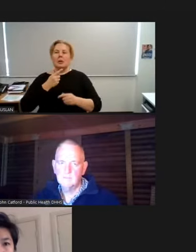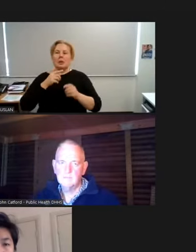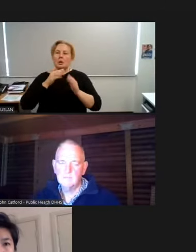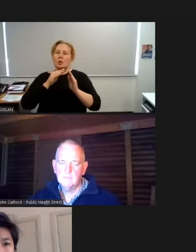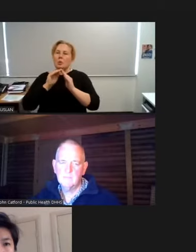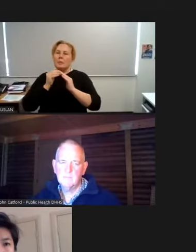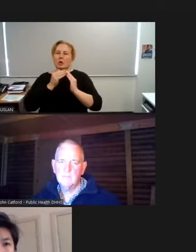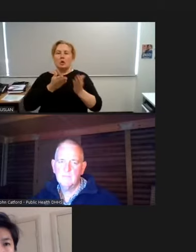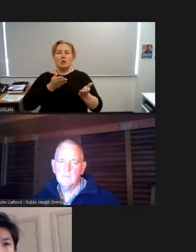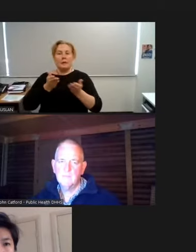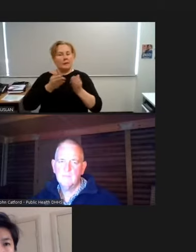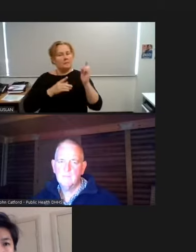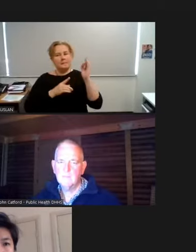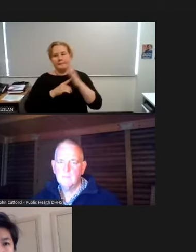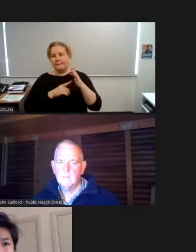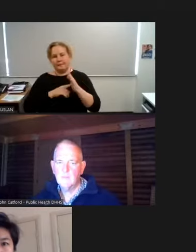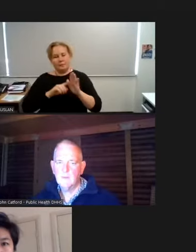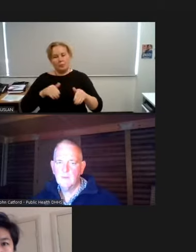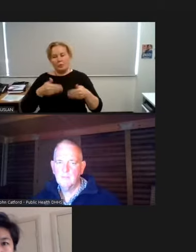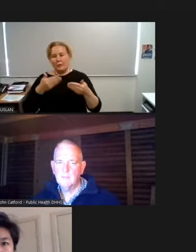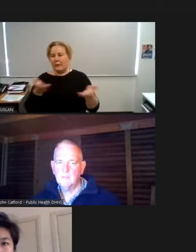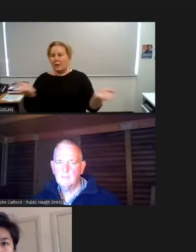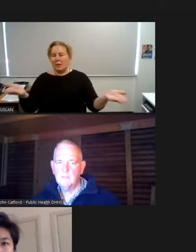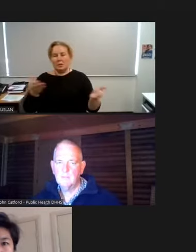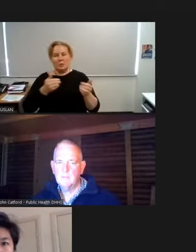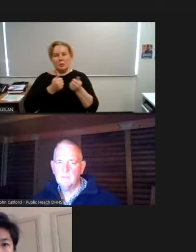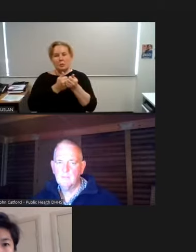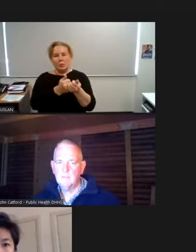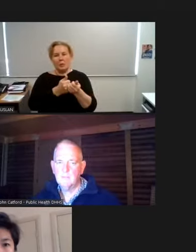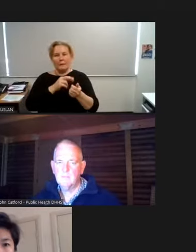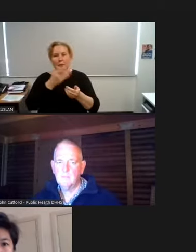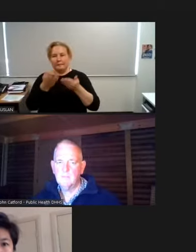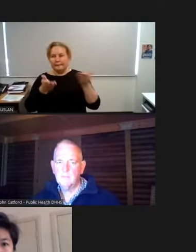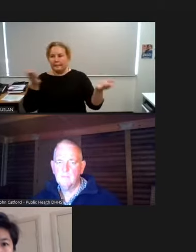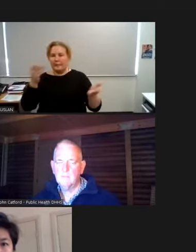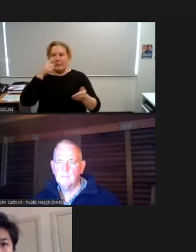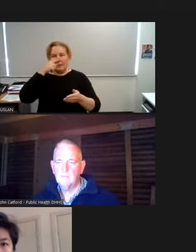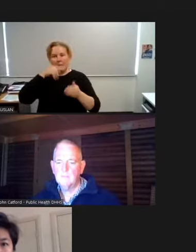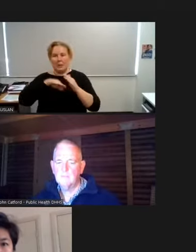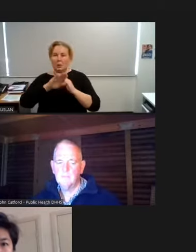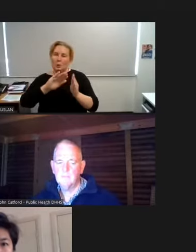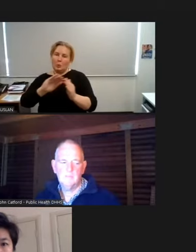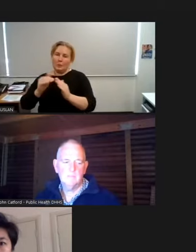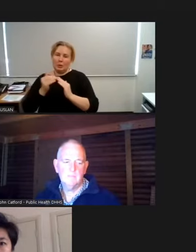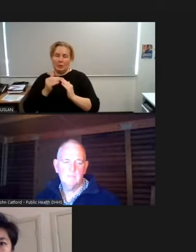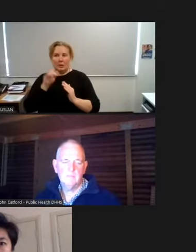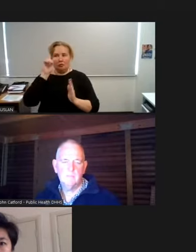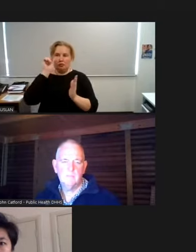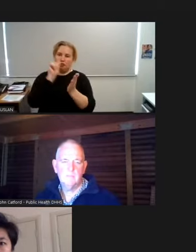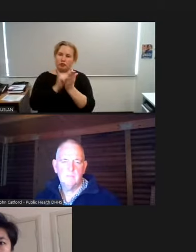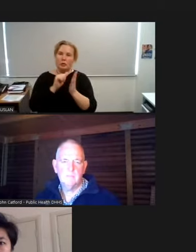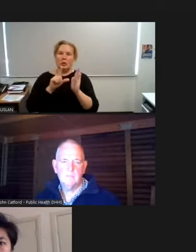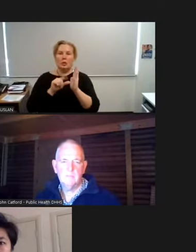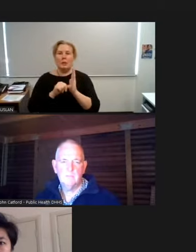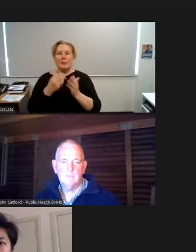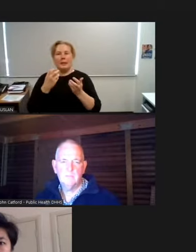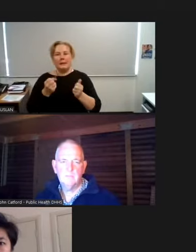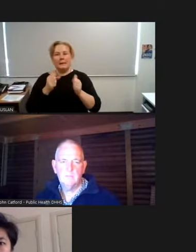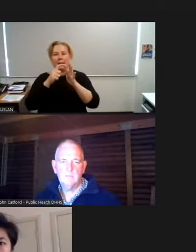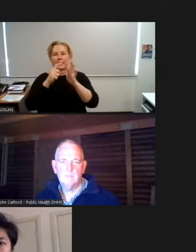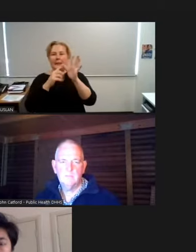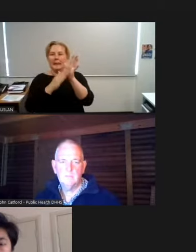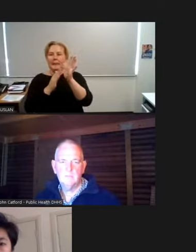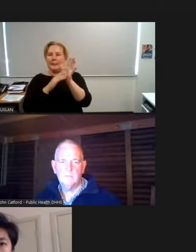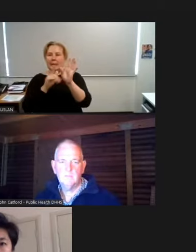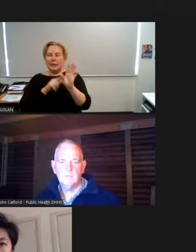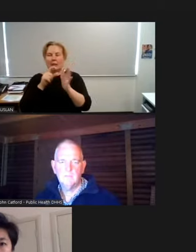that they provide and the connection that they provide for people in our community. So it is very timely that we have with us today Tammy Din and